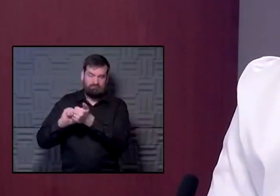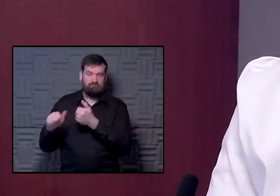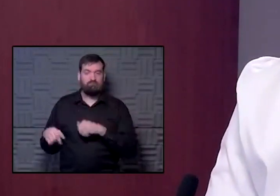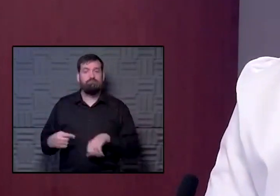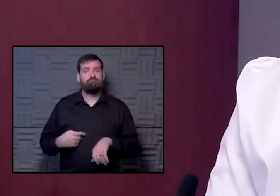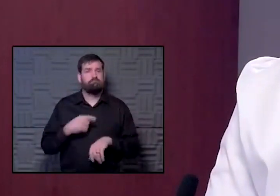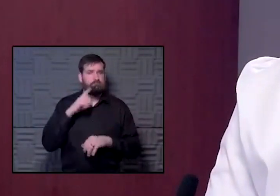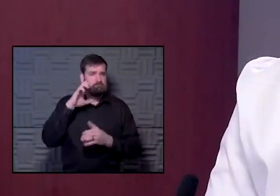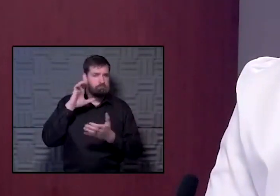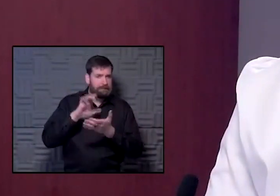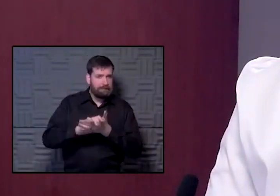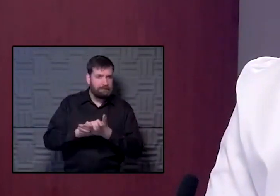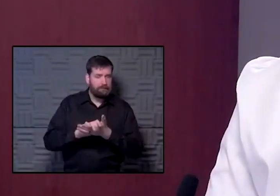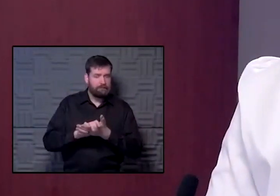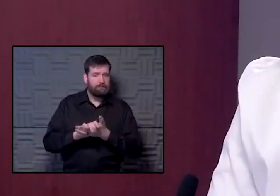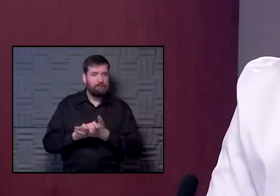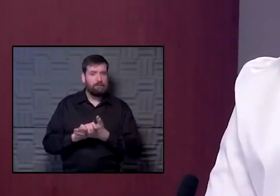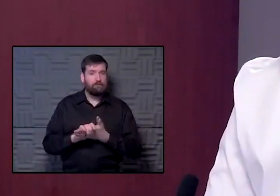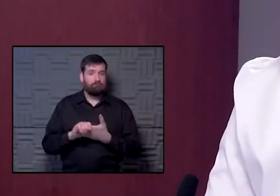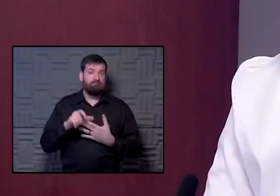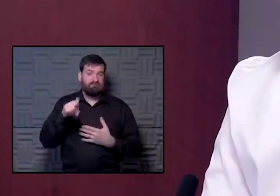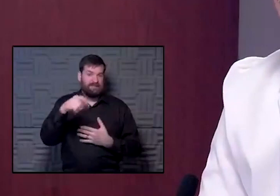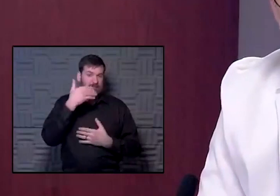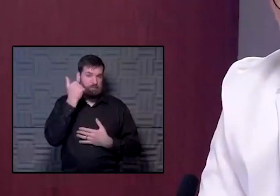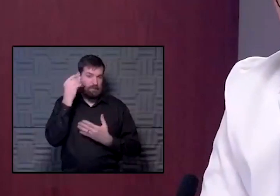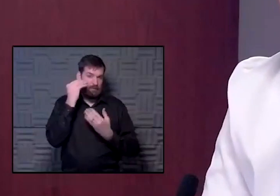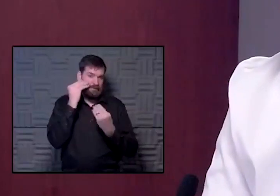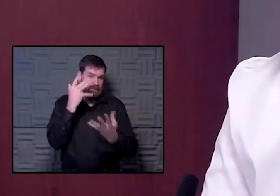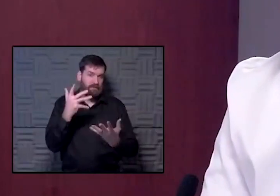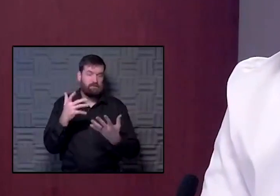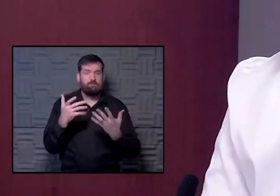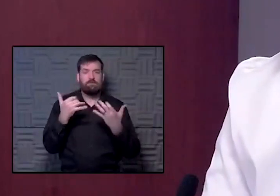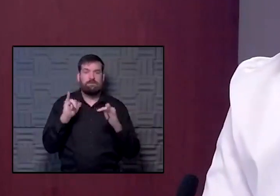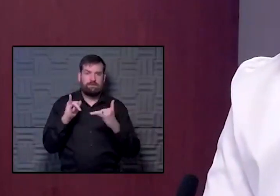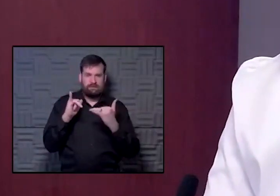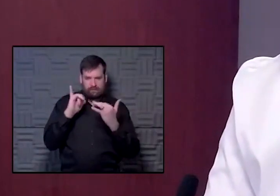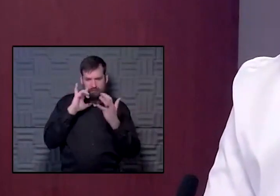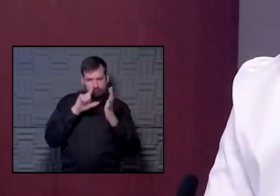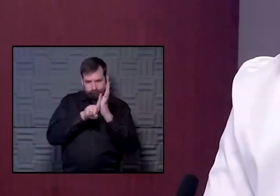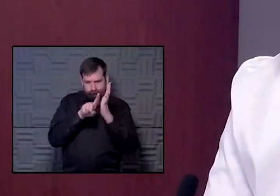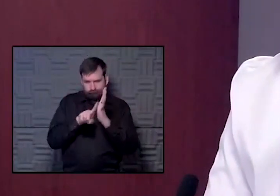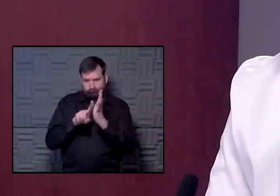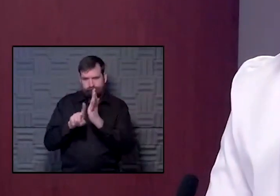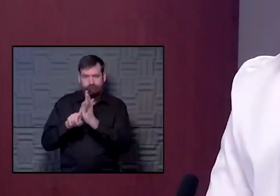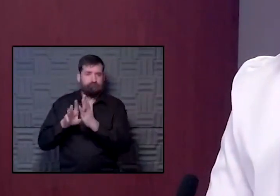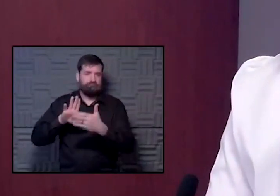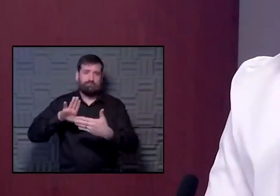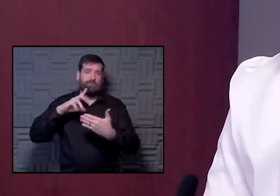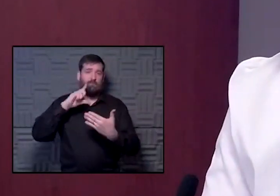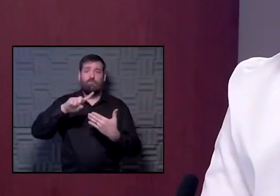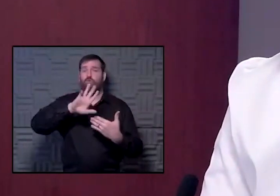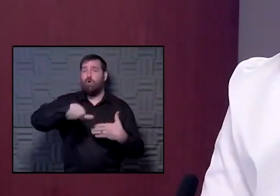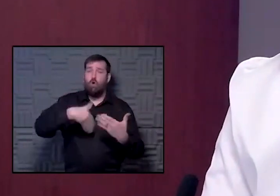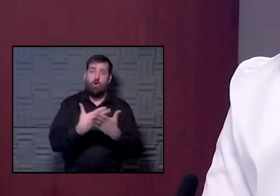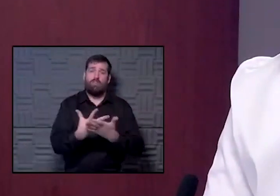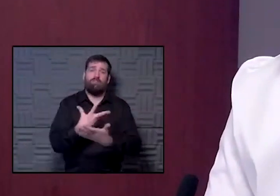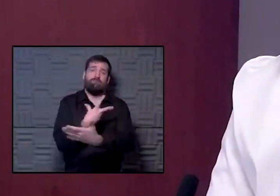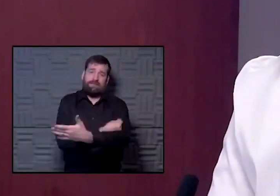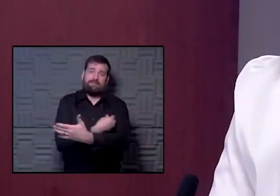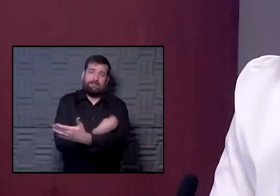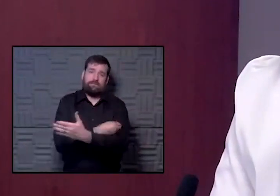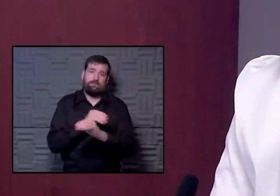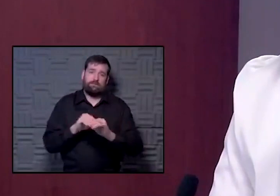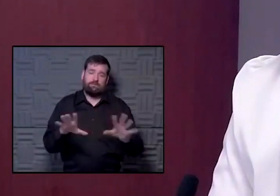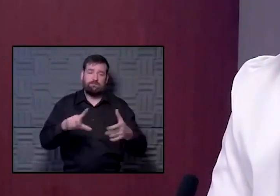believe that we need better data, and we're just still getting that data right now on all the vaccines that are coming out,